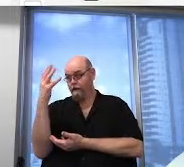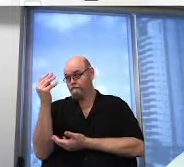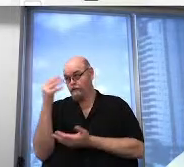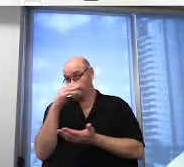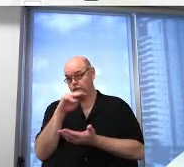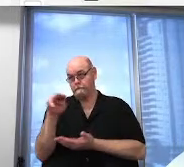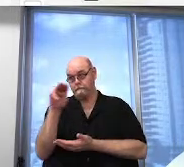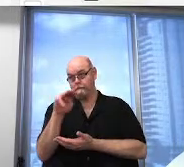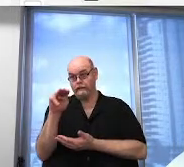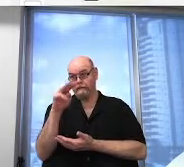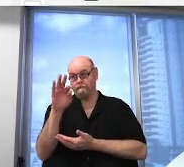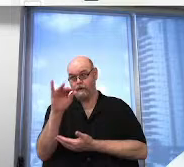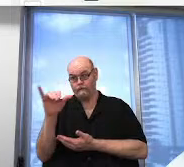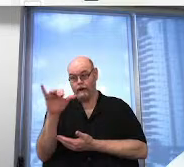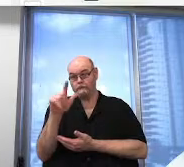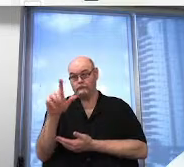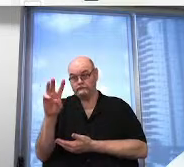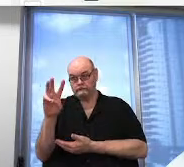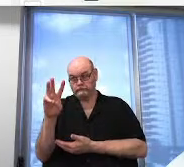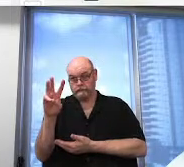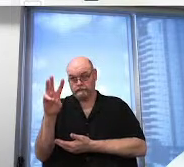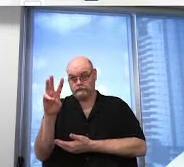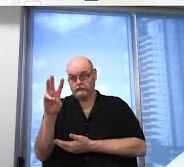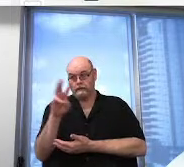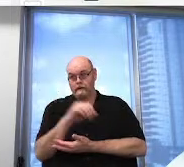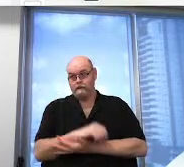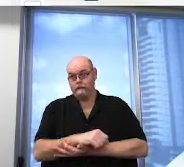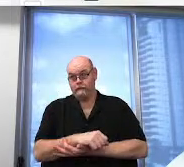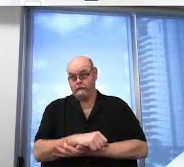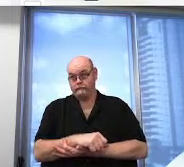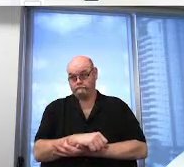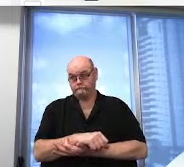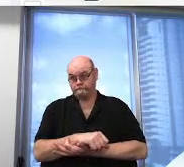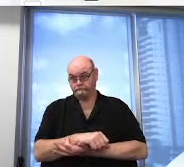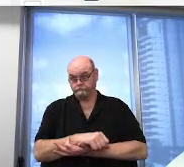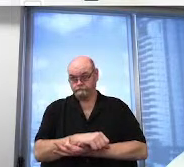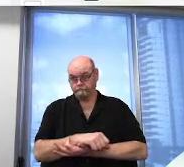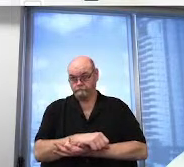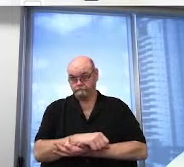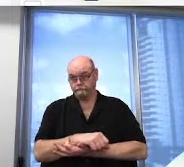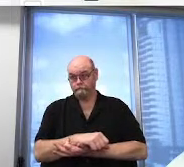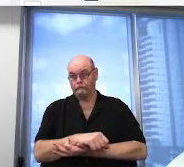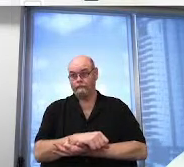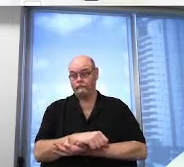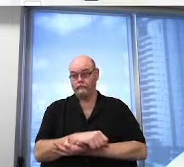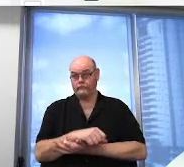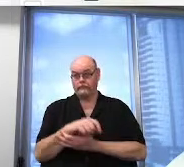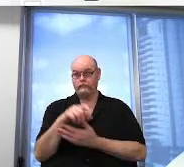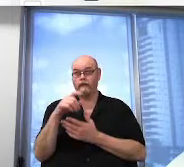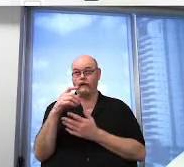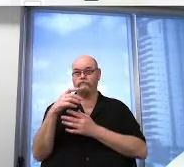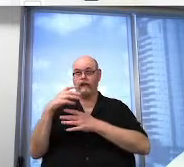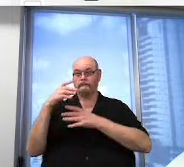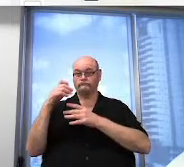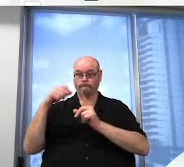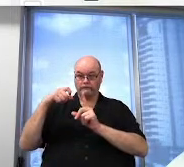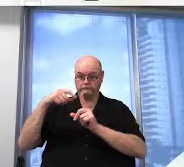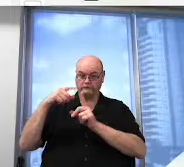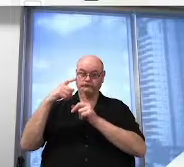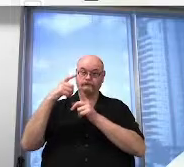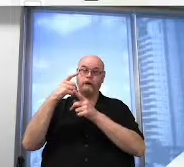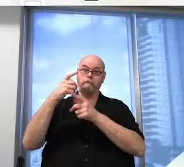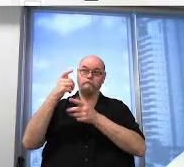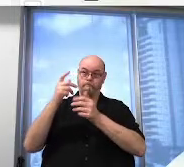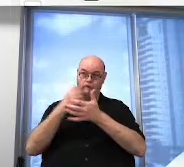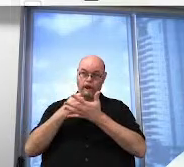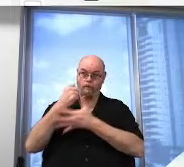yes, it's $14 million for FY26. What is called PVU T13 transmission priority pole